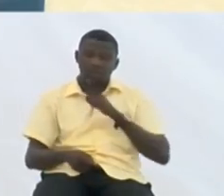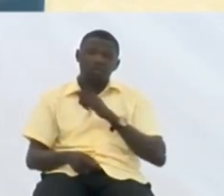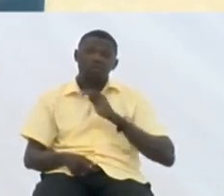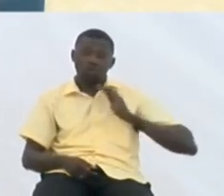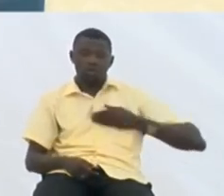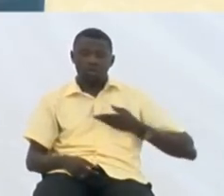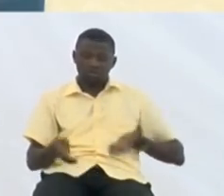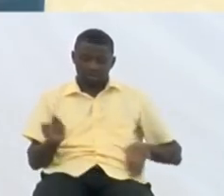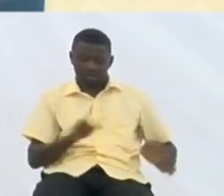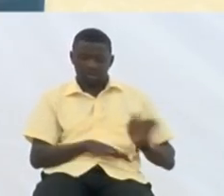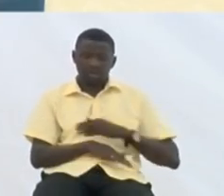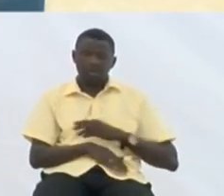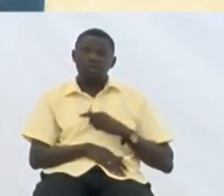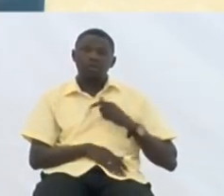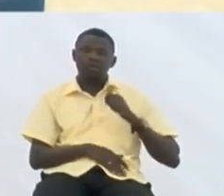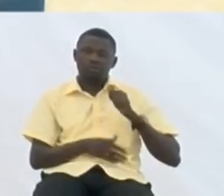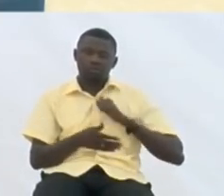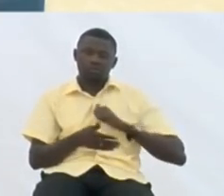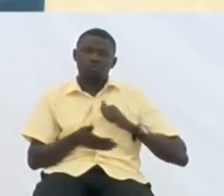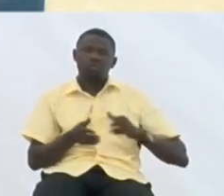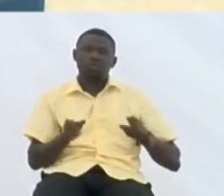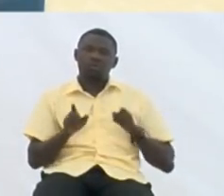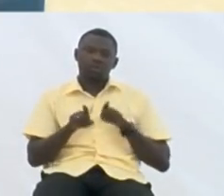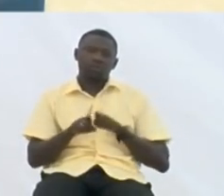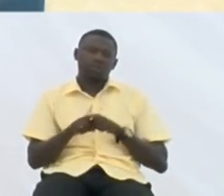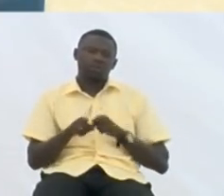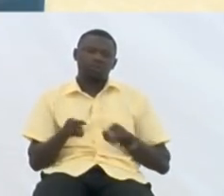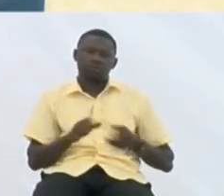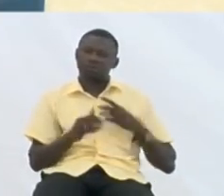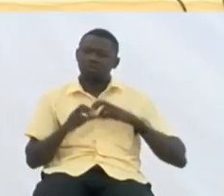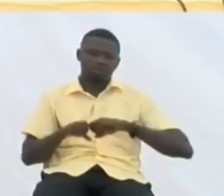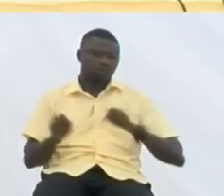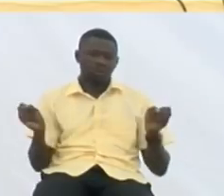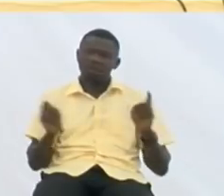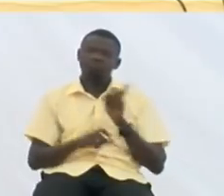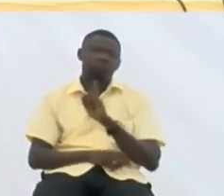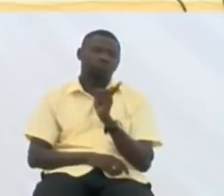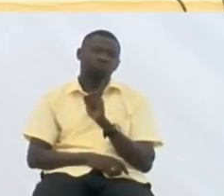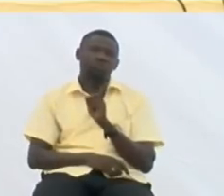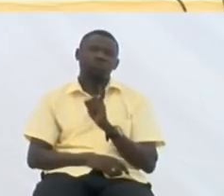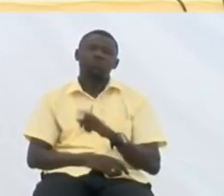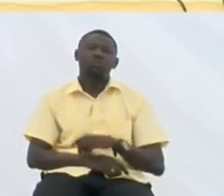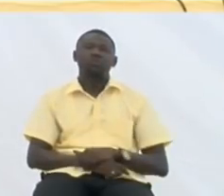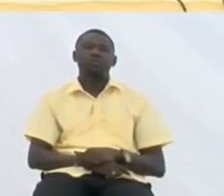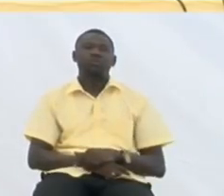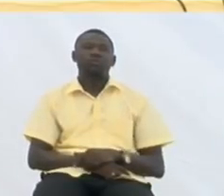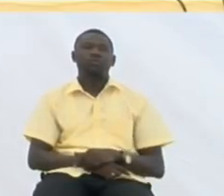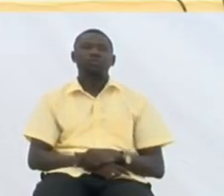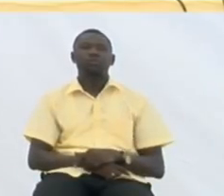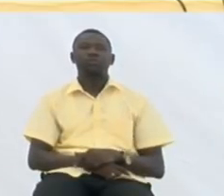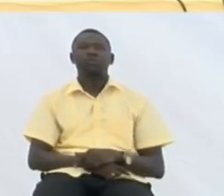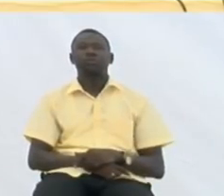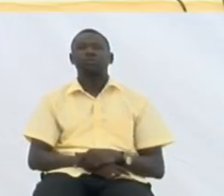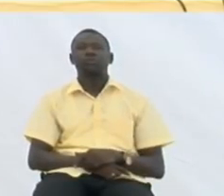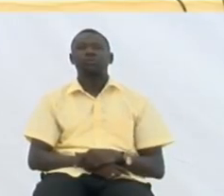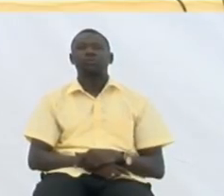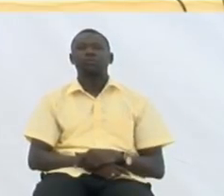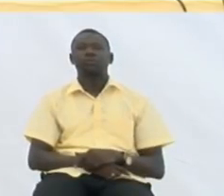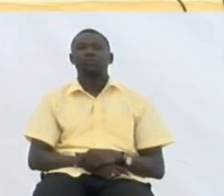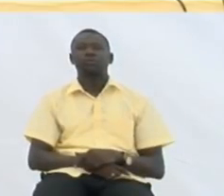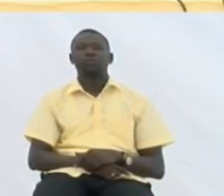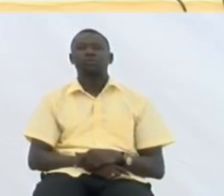katu ibala wala nyami ebika obon. But just as our trousers were left on us, the same way their wrappers too were left on